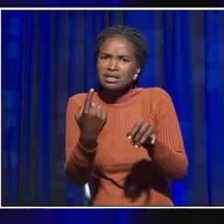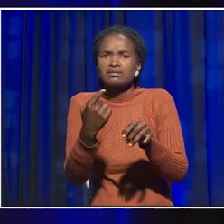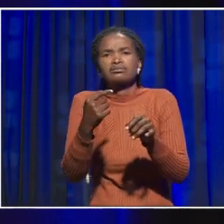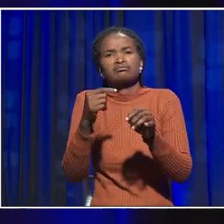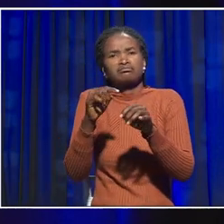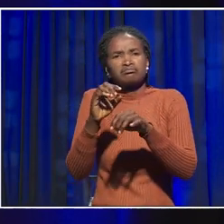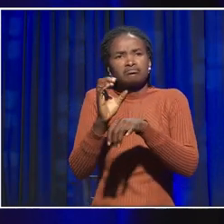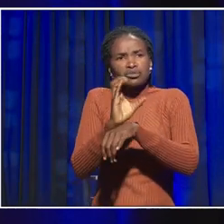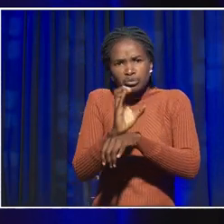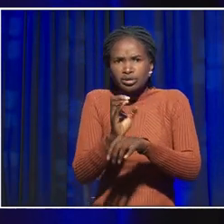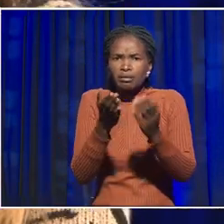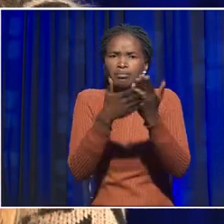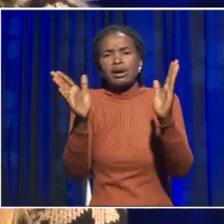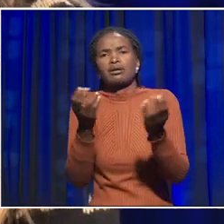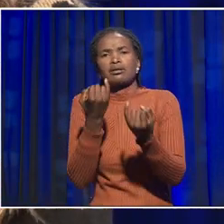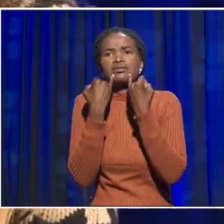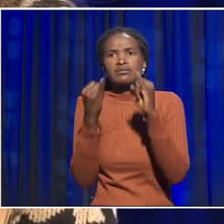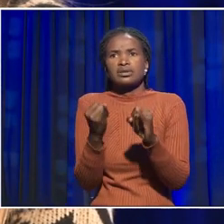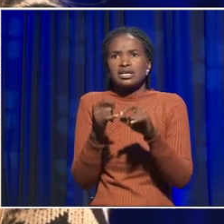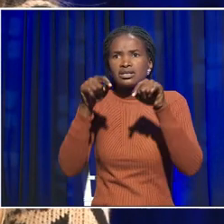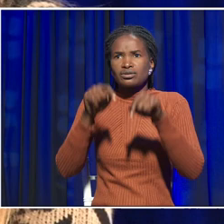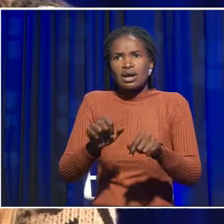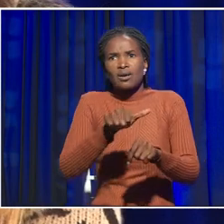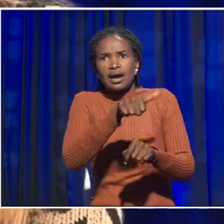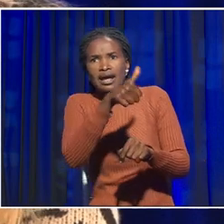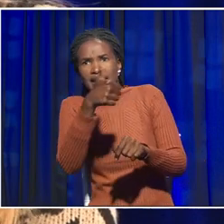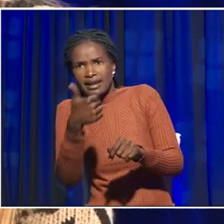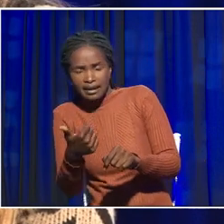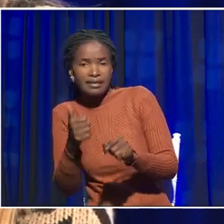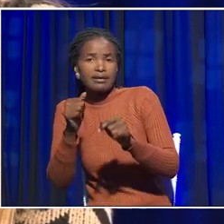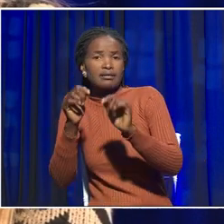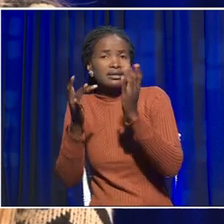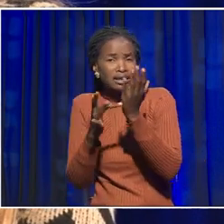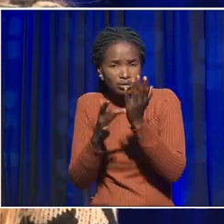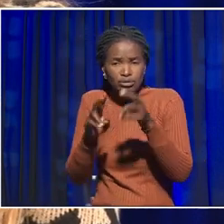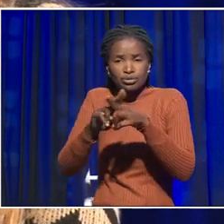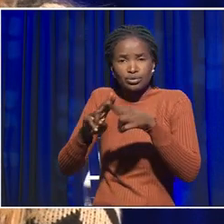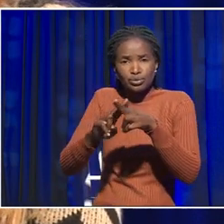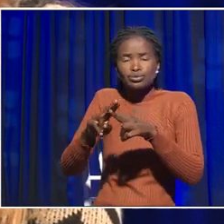Today we have algorithm that can help actually that search engine. So that is the piece that they